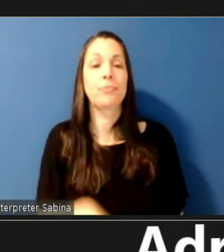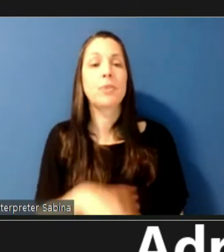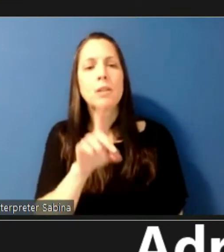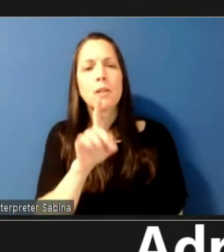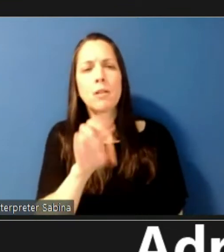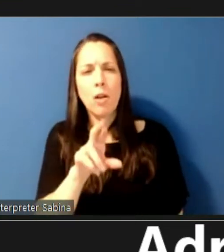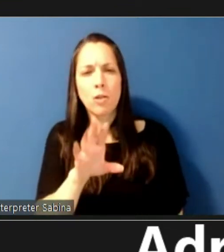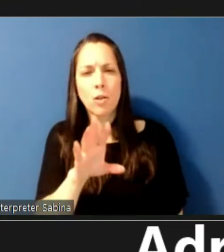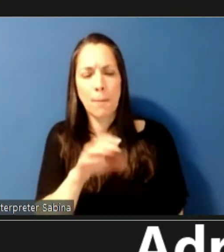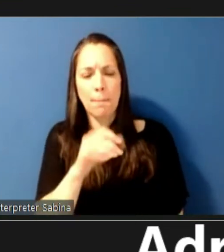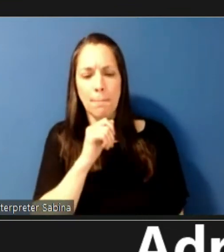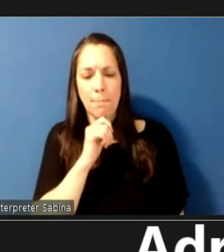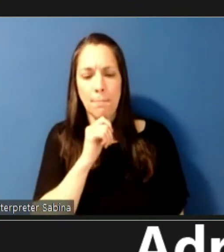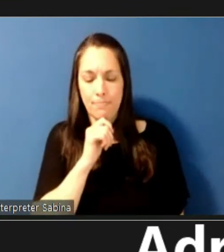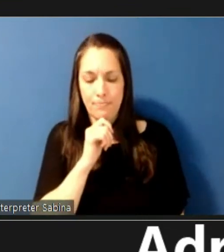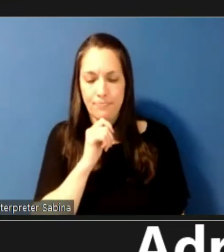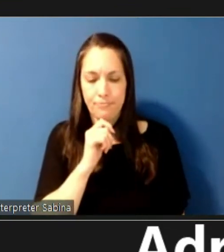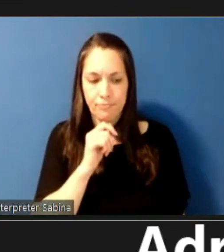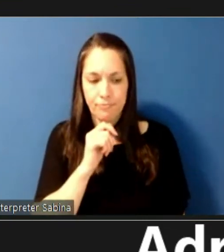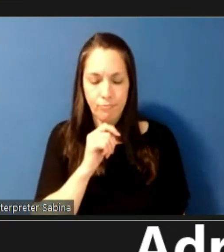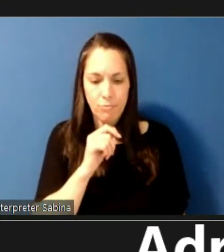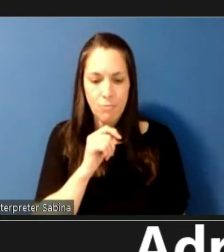wondering,